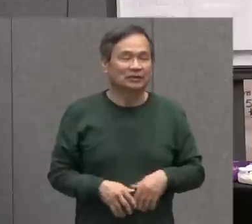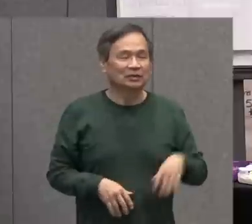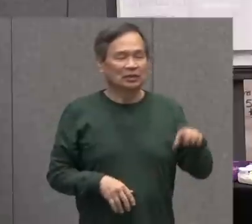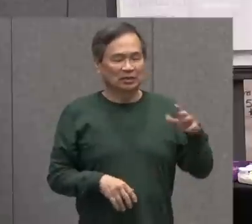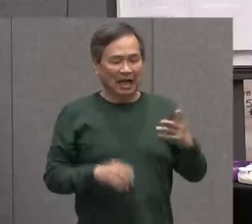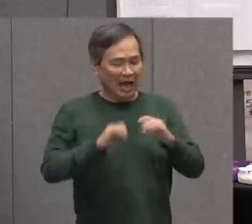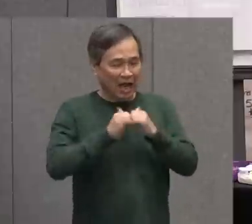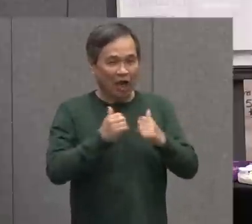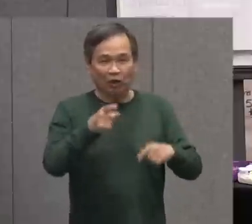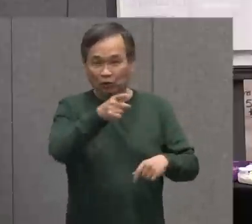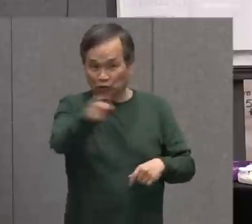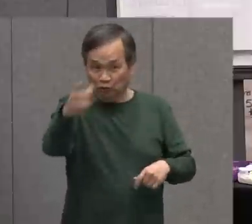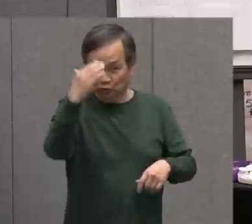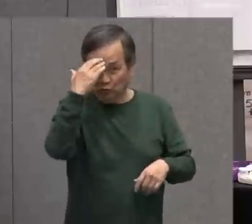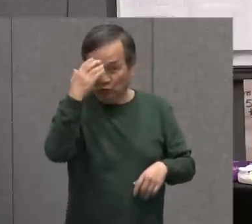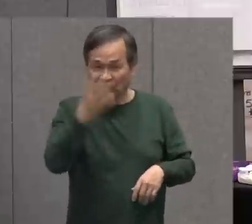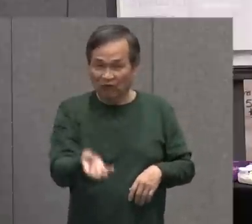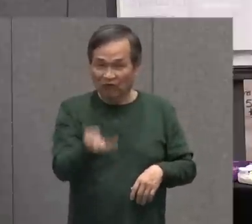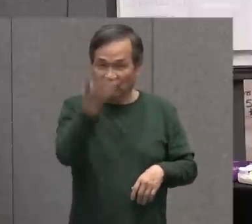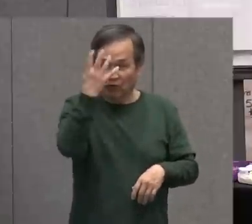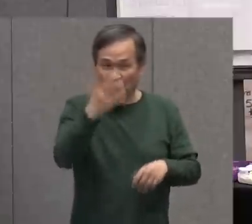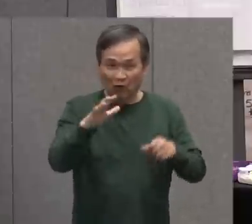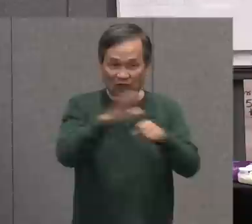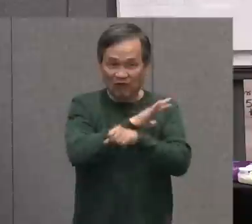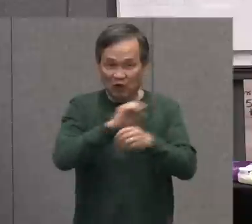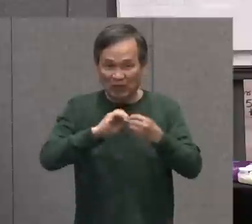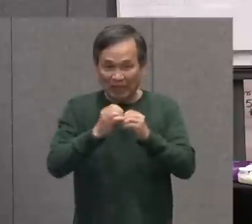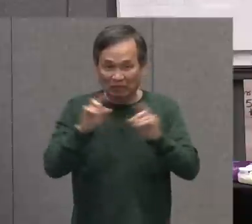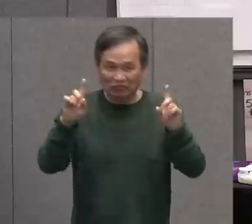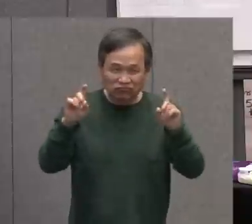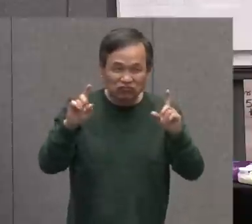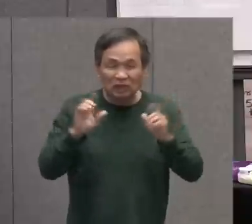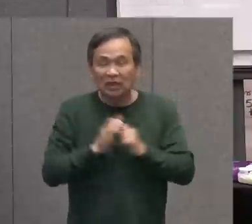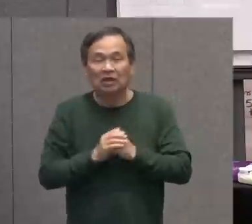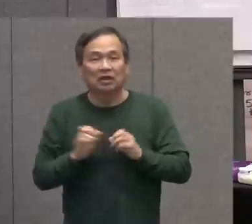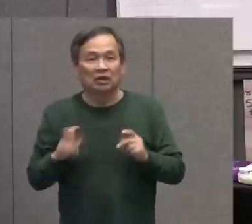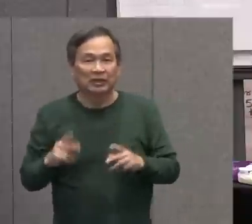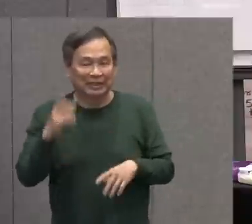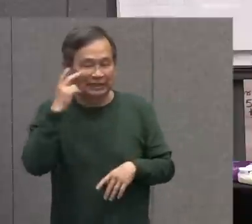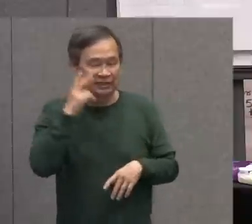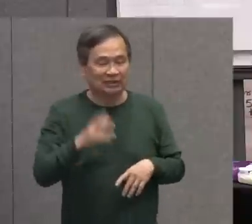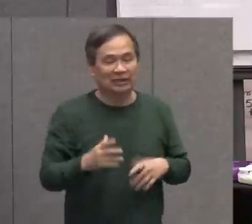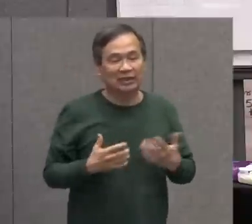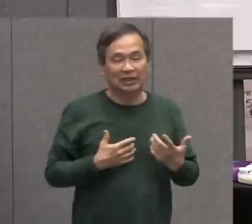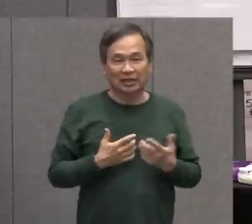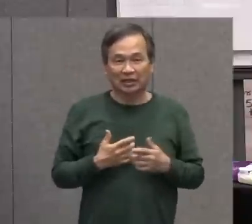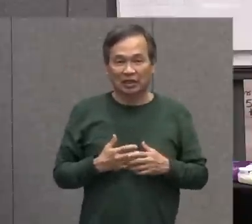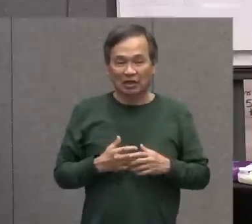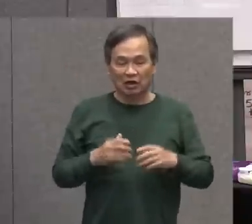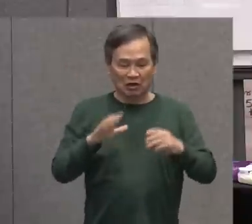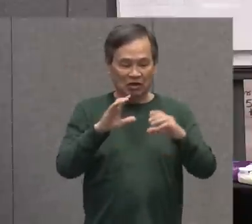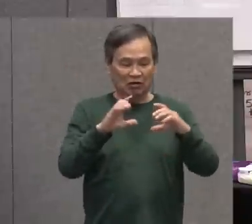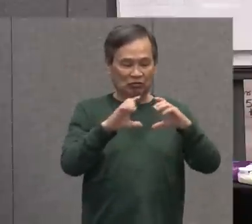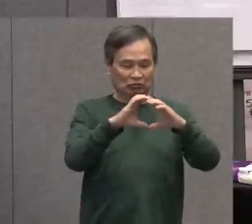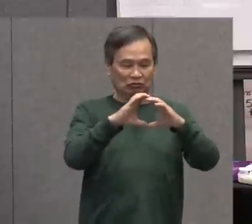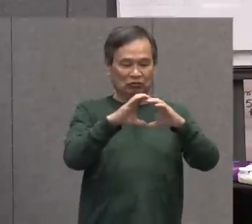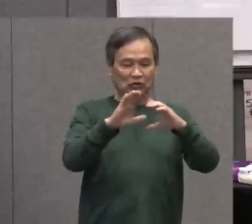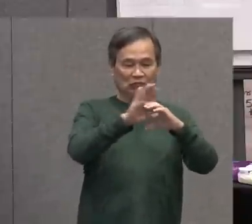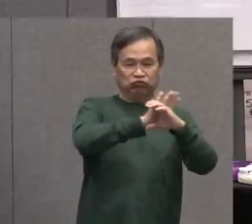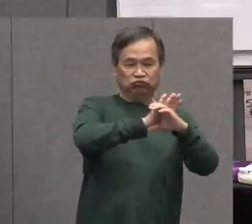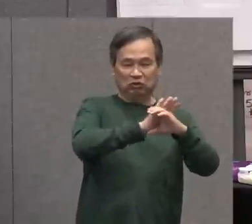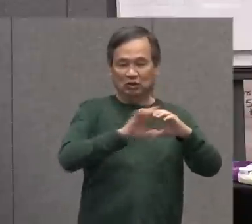we know. So it's pretty easy for us to see that we have three holes on our